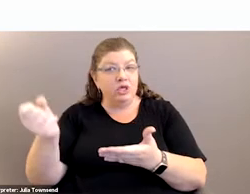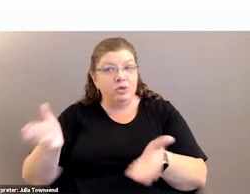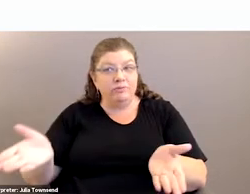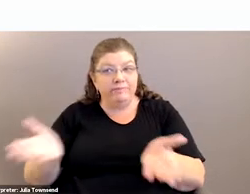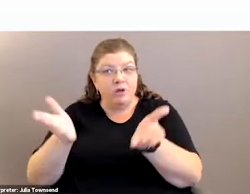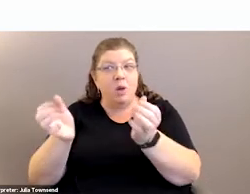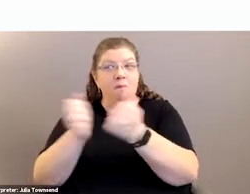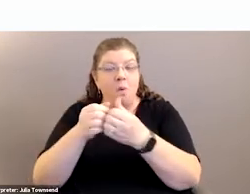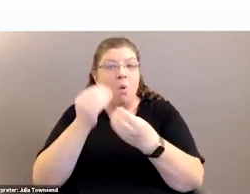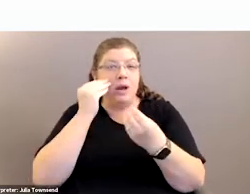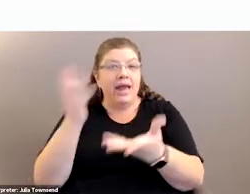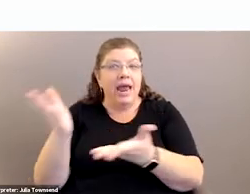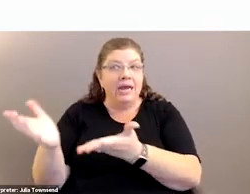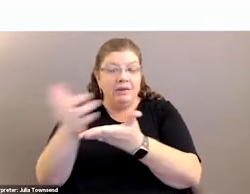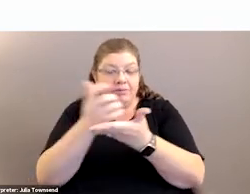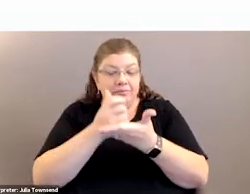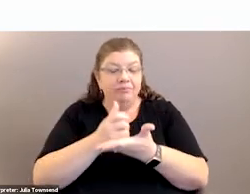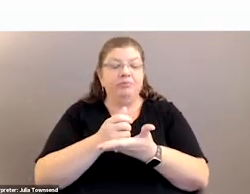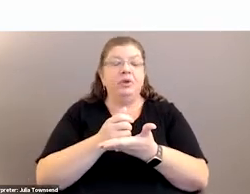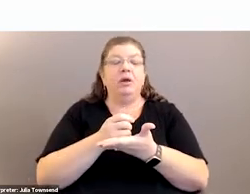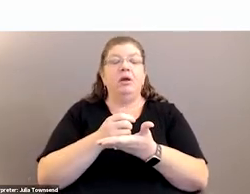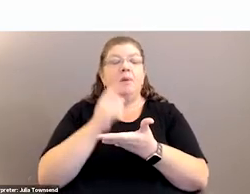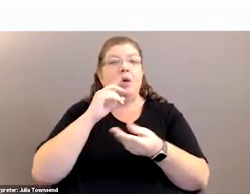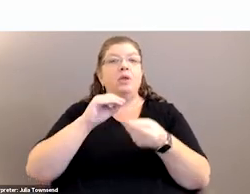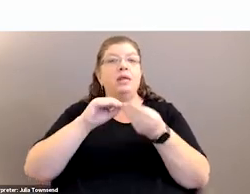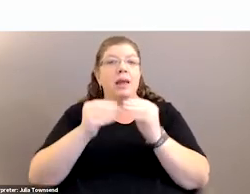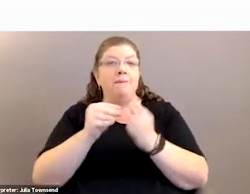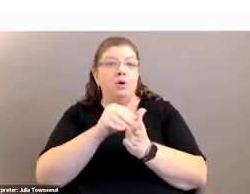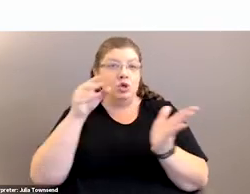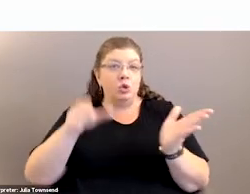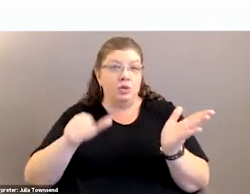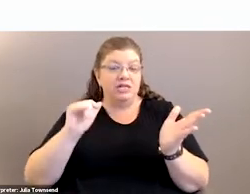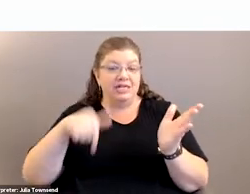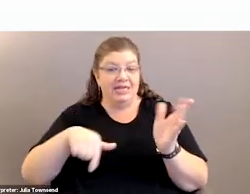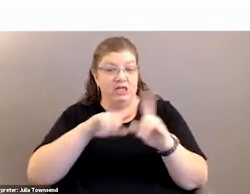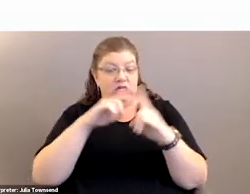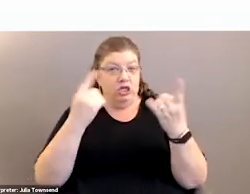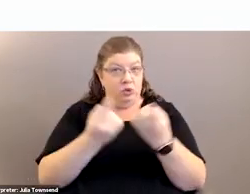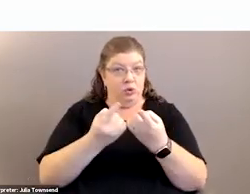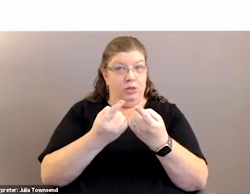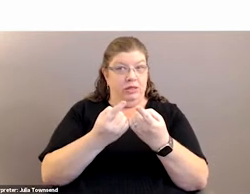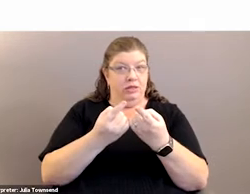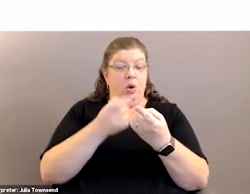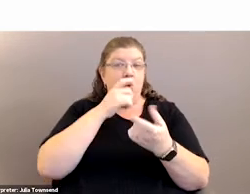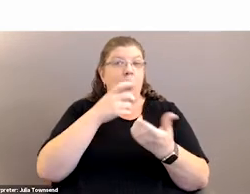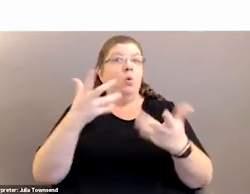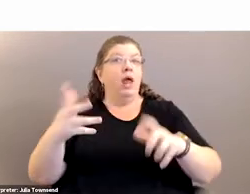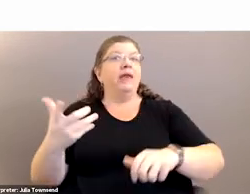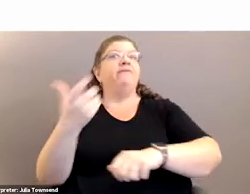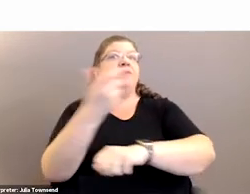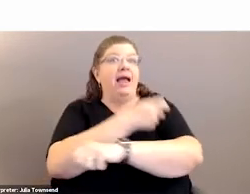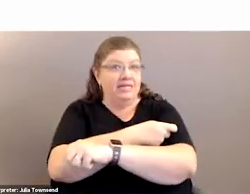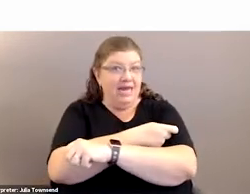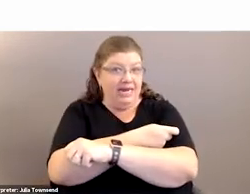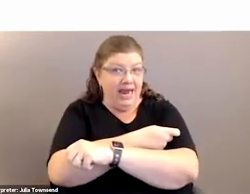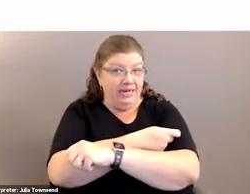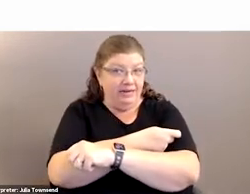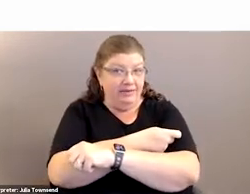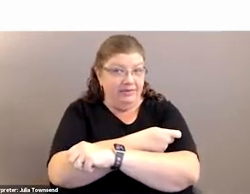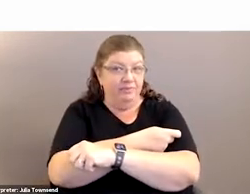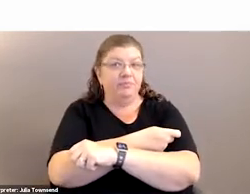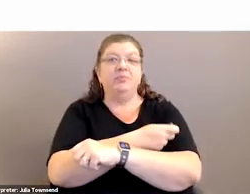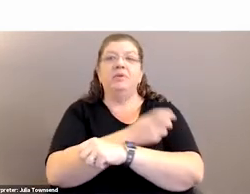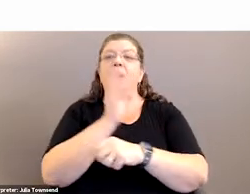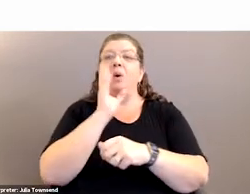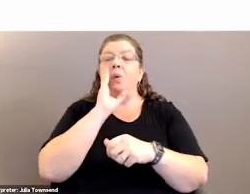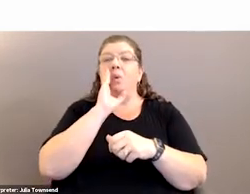data on um the number of students in our district who are vaccinated and um we'll